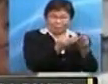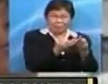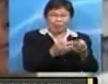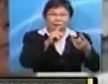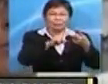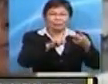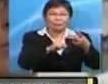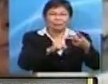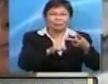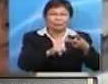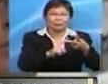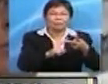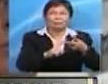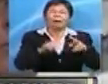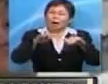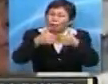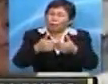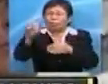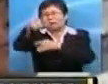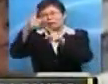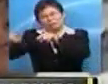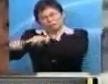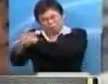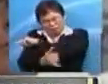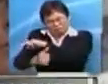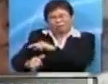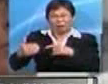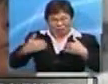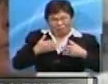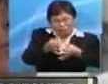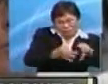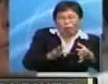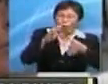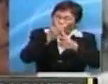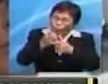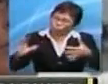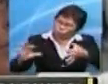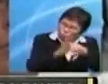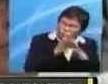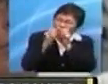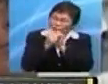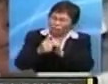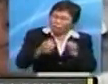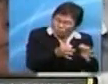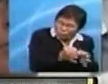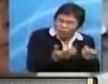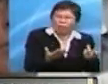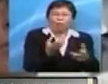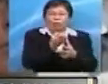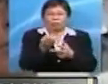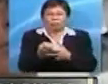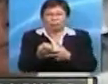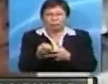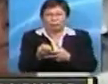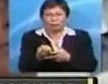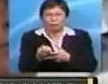the relative from different countries? Will we conduct another briefing or will we be a joint briefing? And in the meantime, there will be no